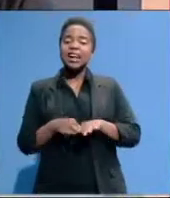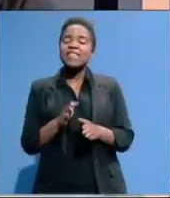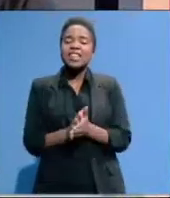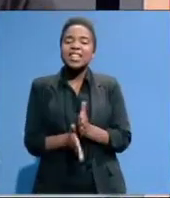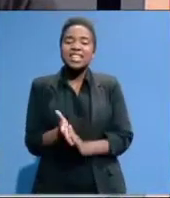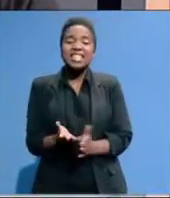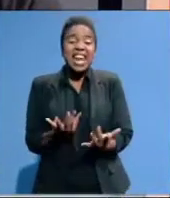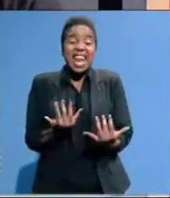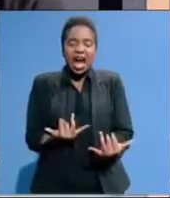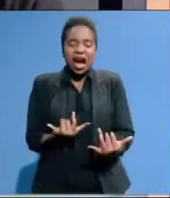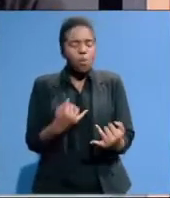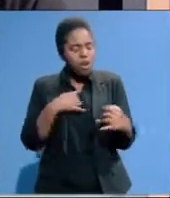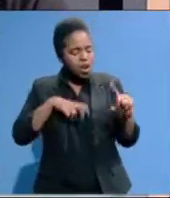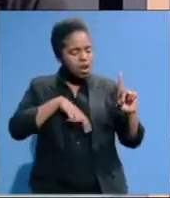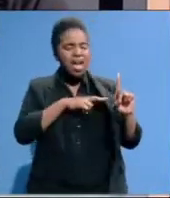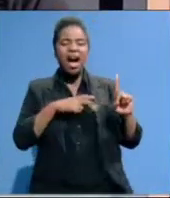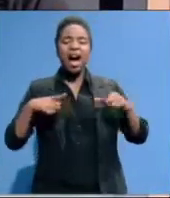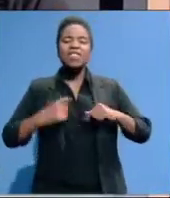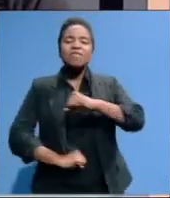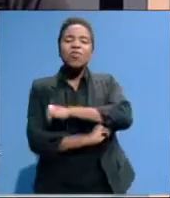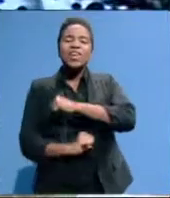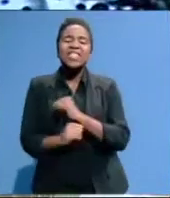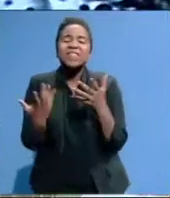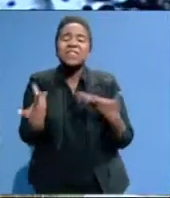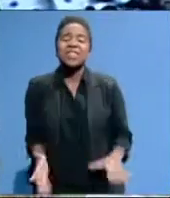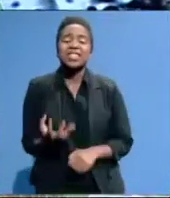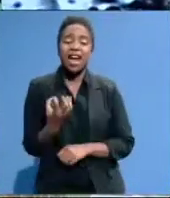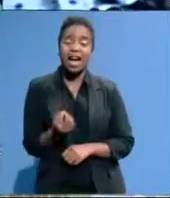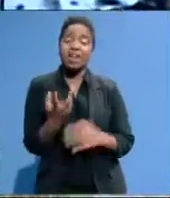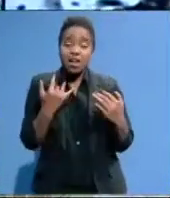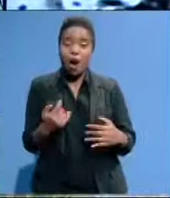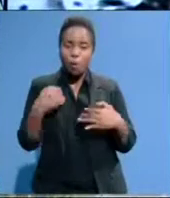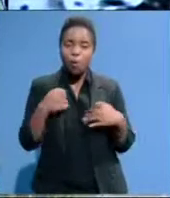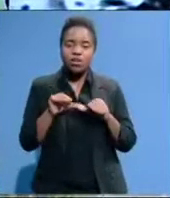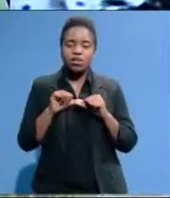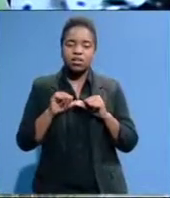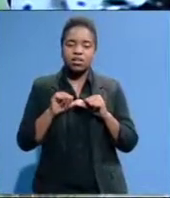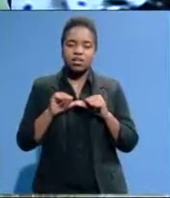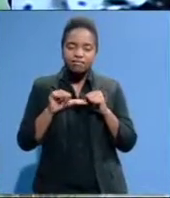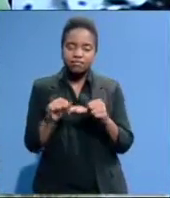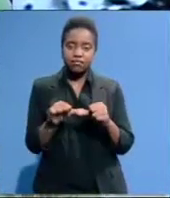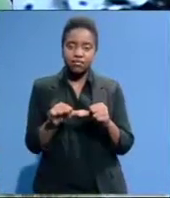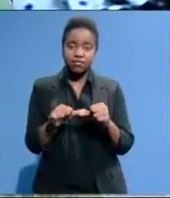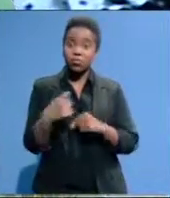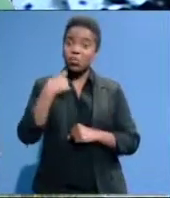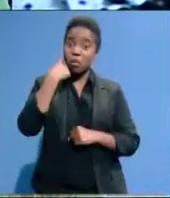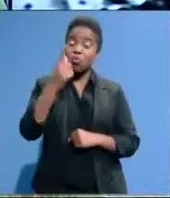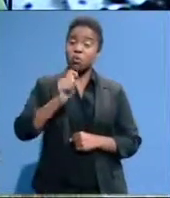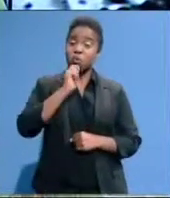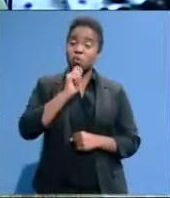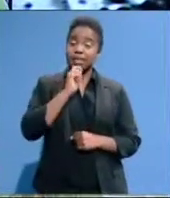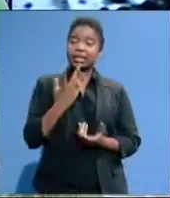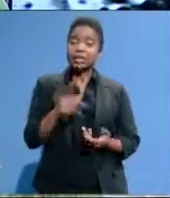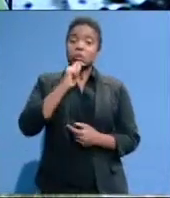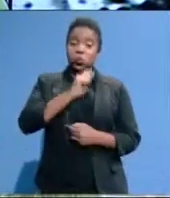That's what we need to see. You know what I'm saying? Because the South Africa we're going to see from tomorrow morning really does spell out the true